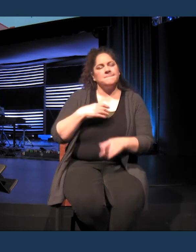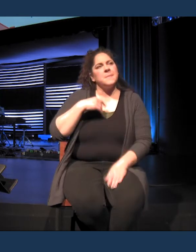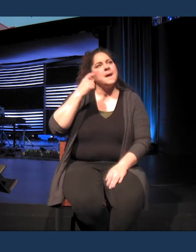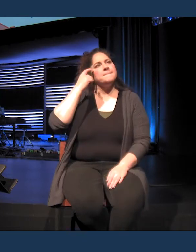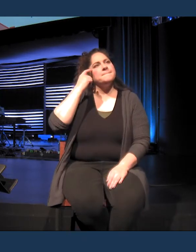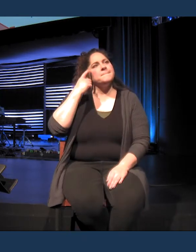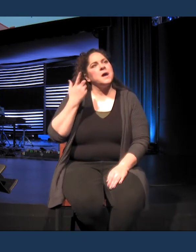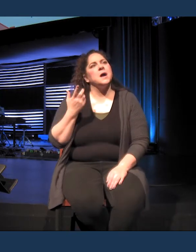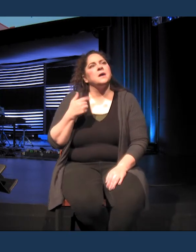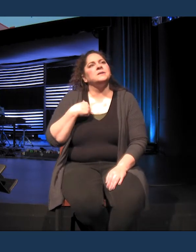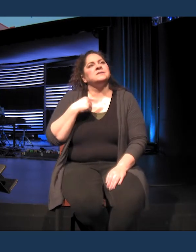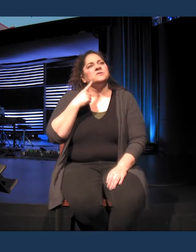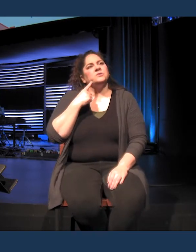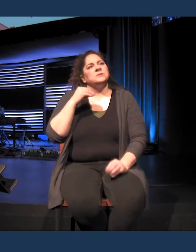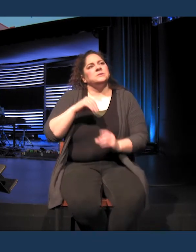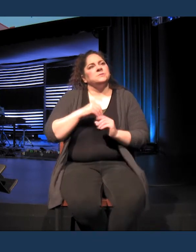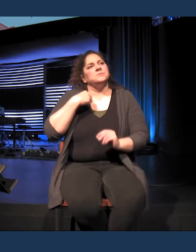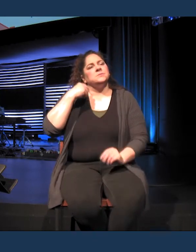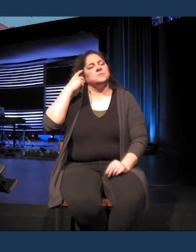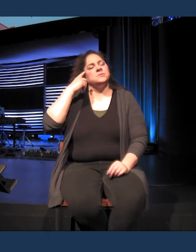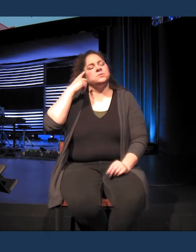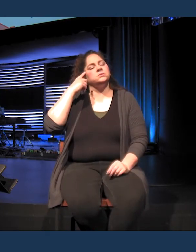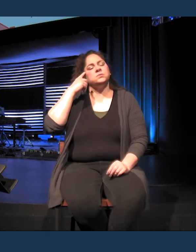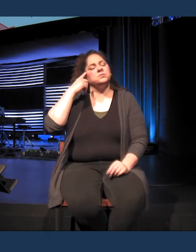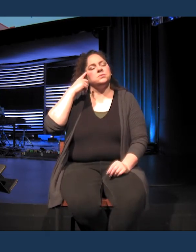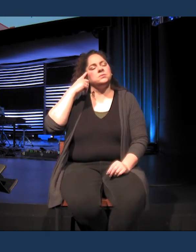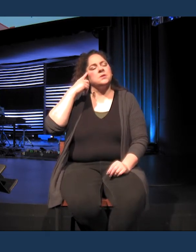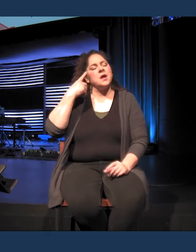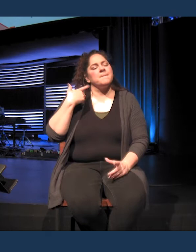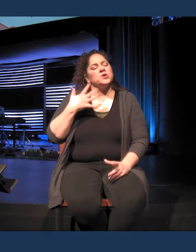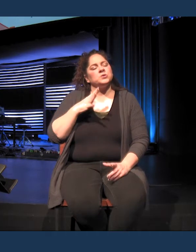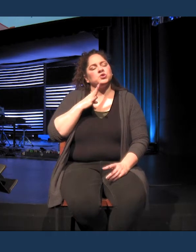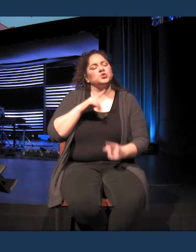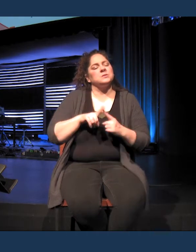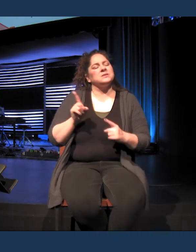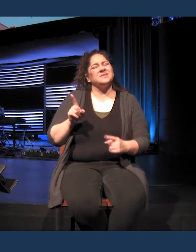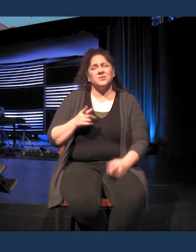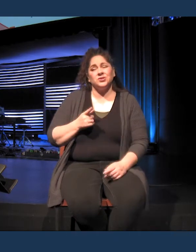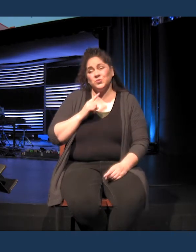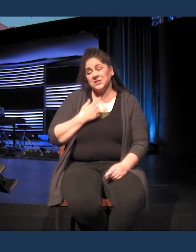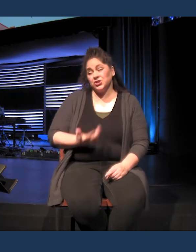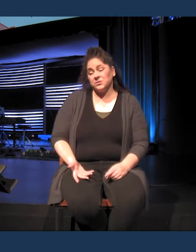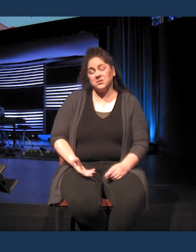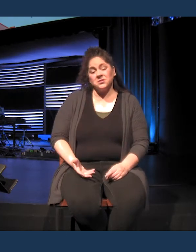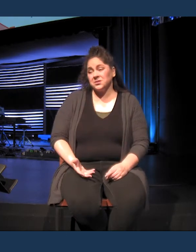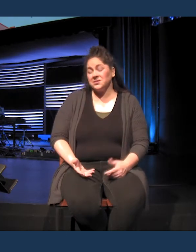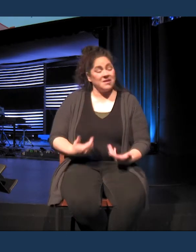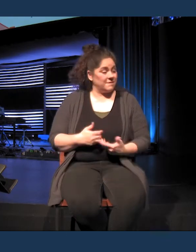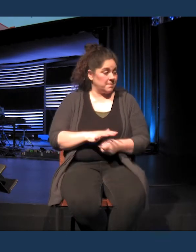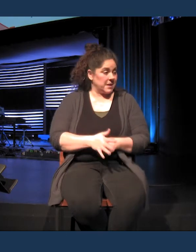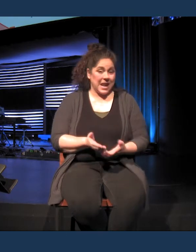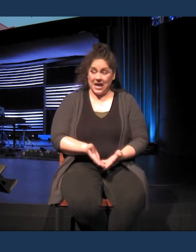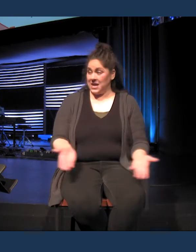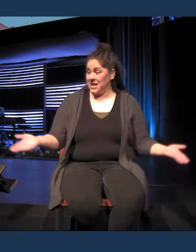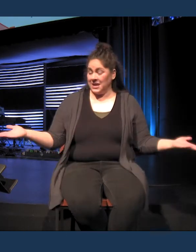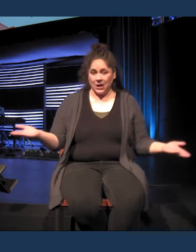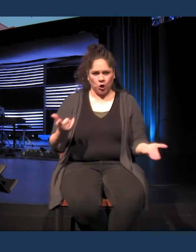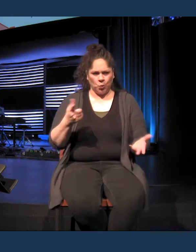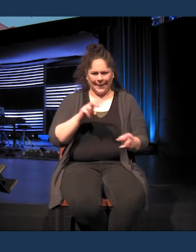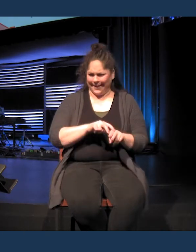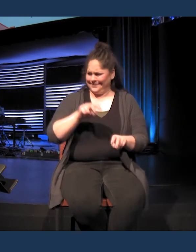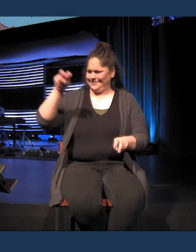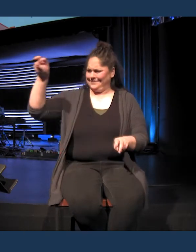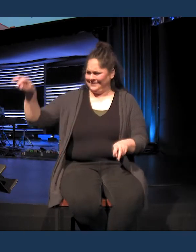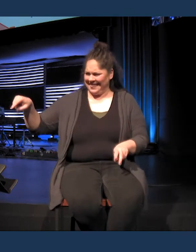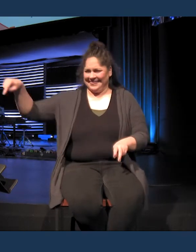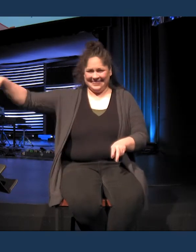loud. But in my mind, I'm having a conversation with him saying, are you serious? Look at all these treadmills that are